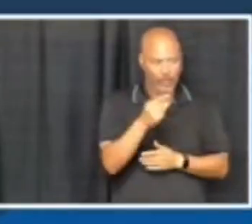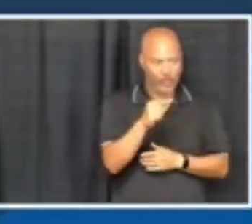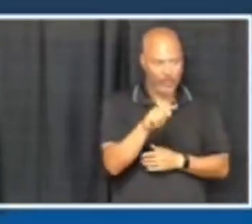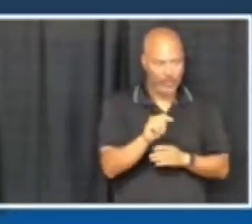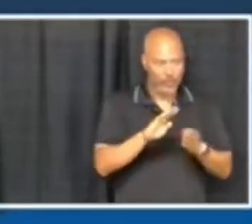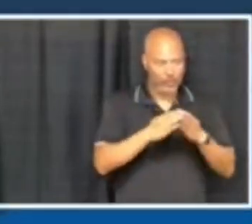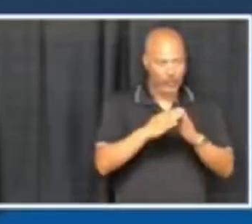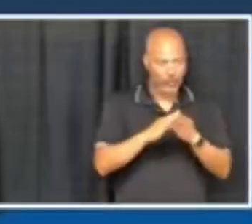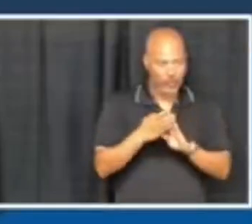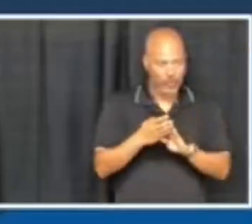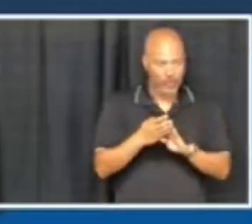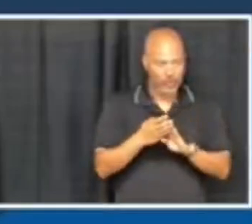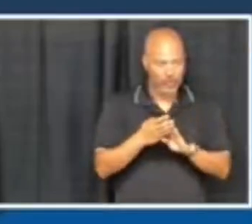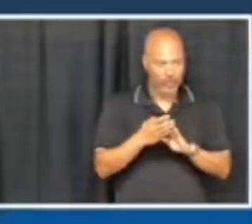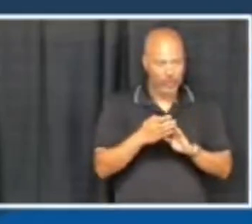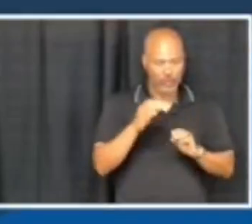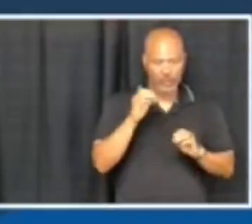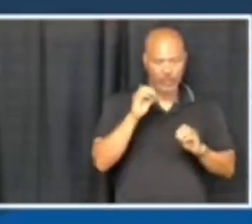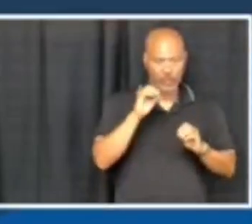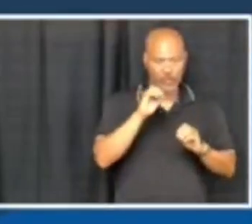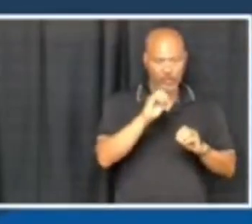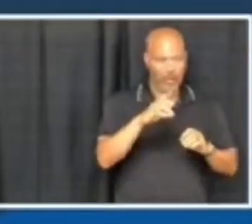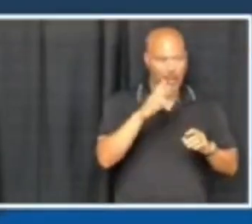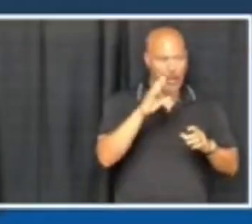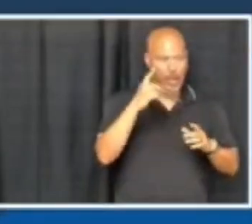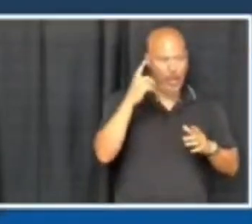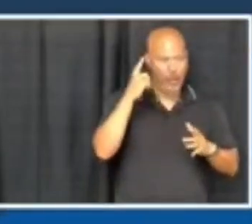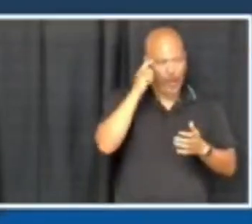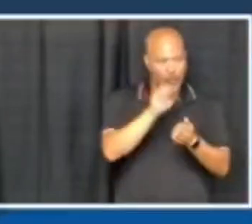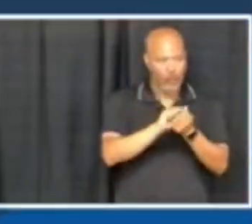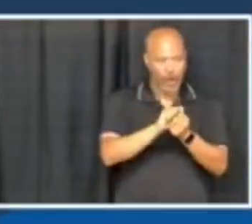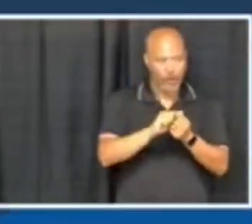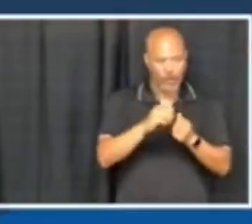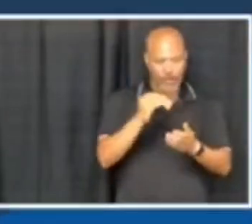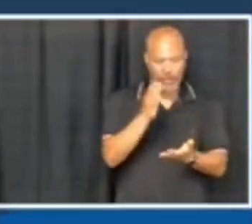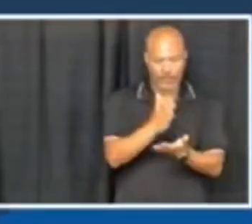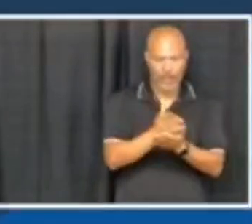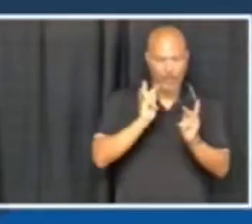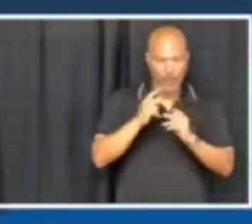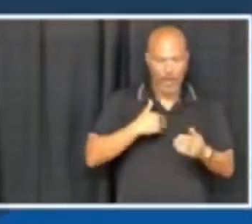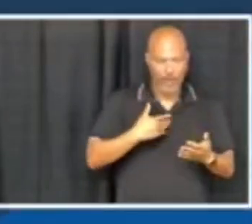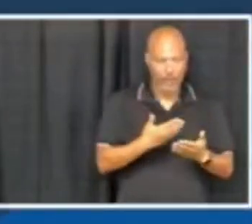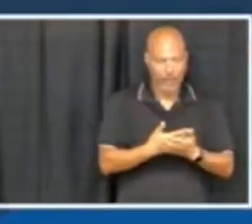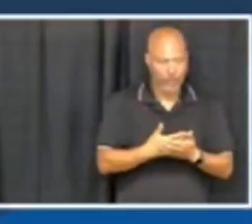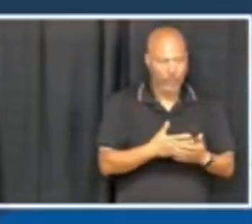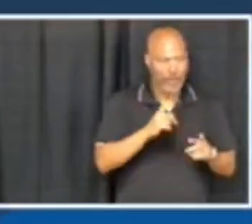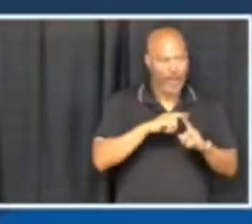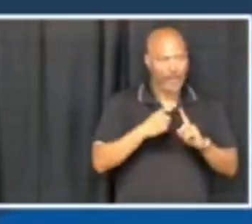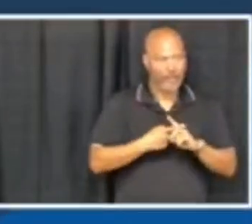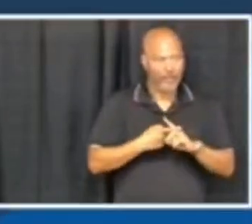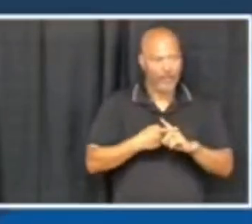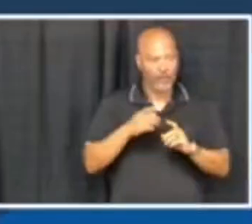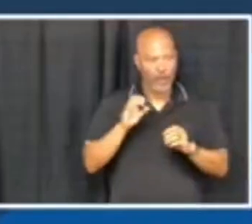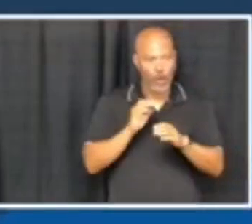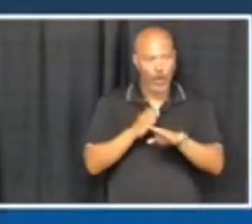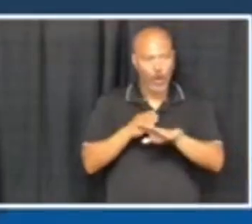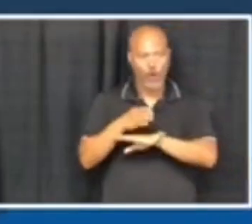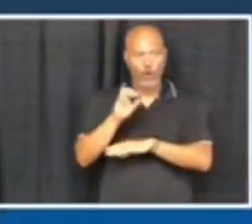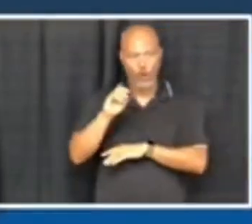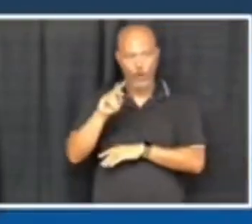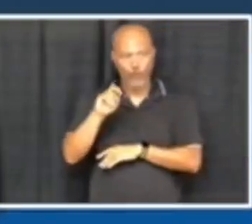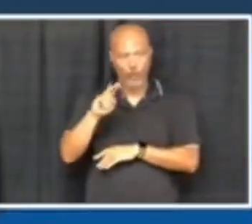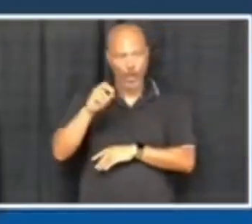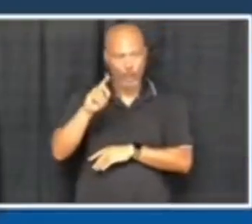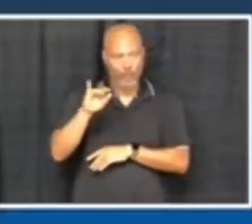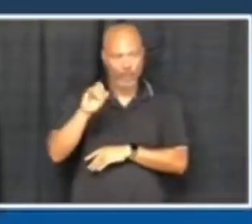community, that's zero population. Brainwashing and sterilizing children, zero population. And there's the overpopulation agenda.